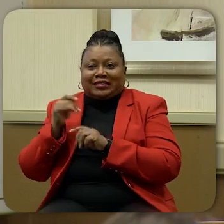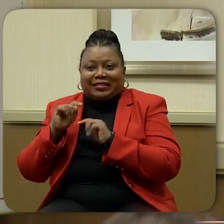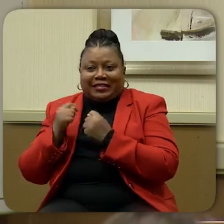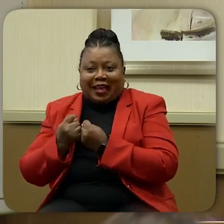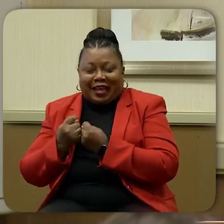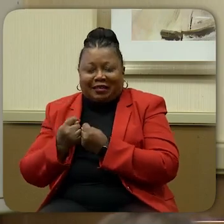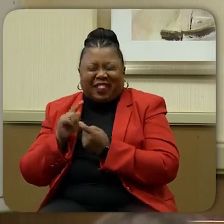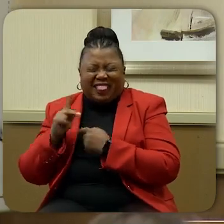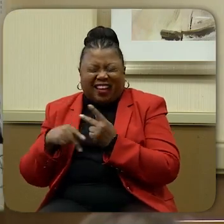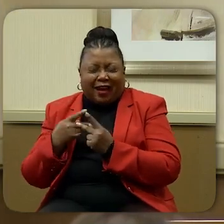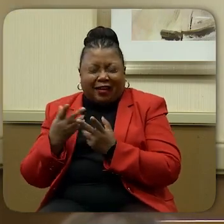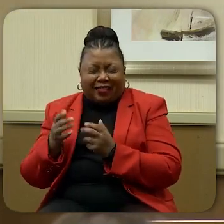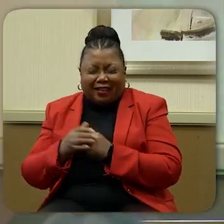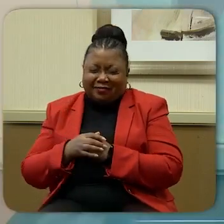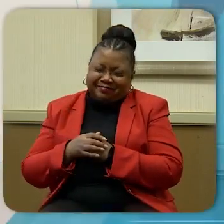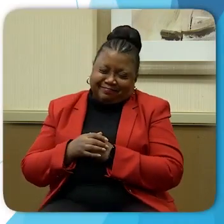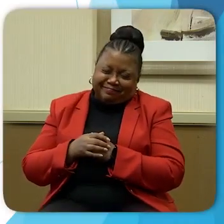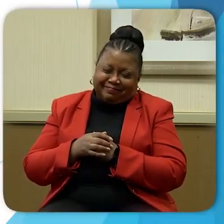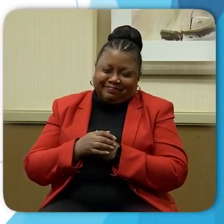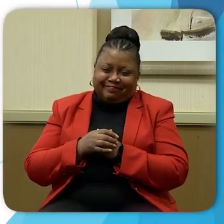team, that kind of thing.